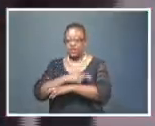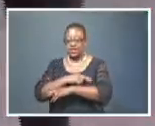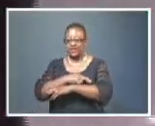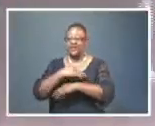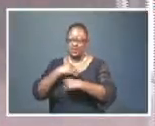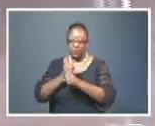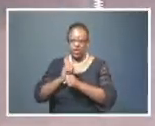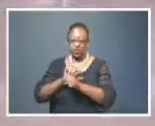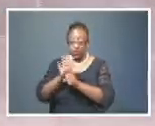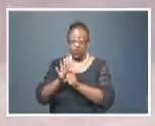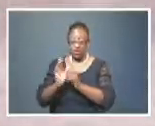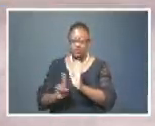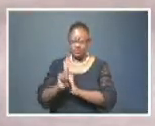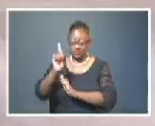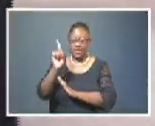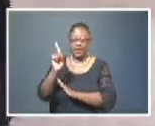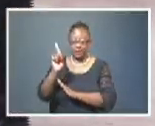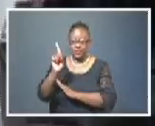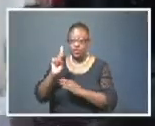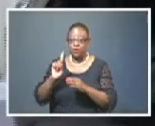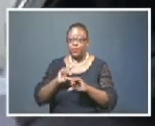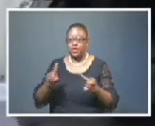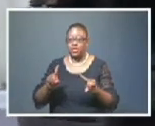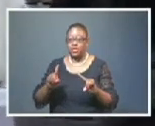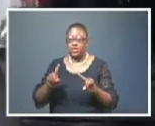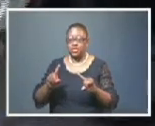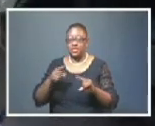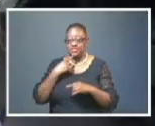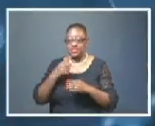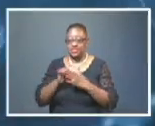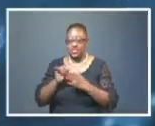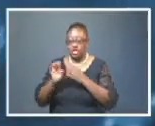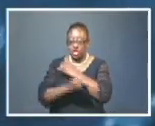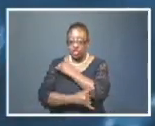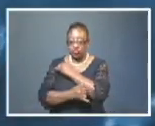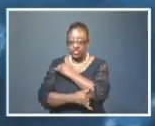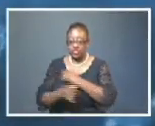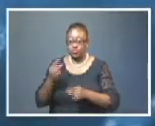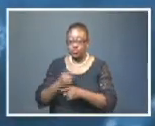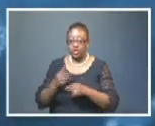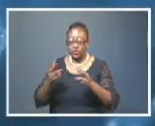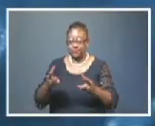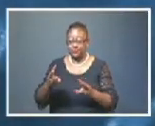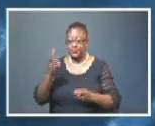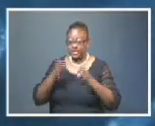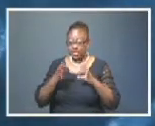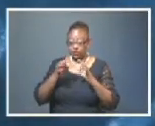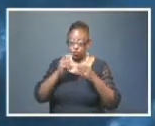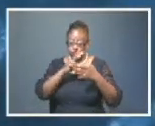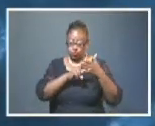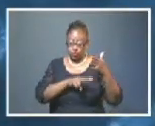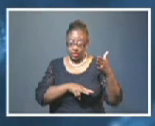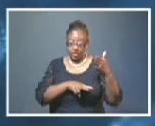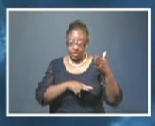in cases, Cooper says the data shows the country is on the right path. If you look at the actual